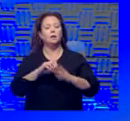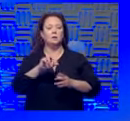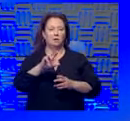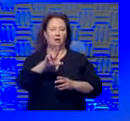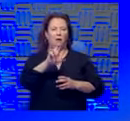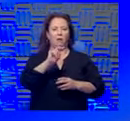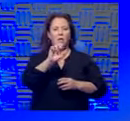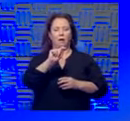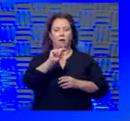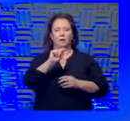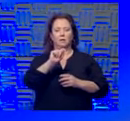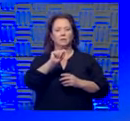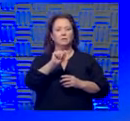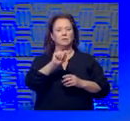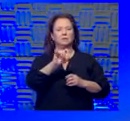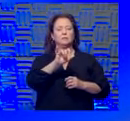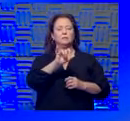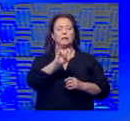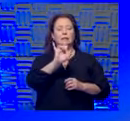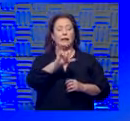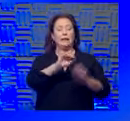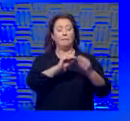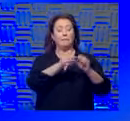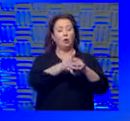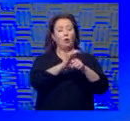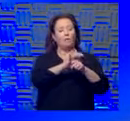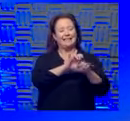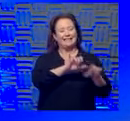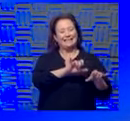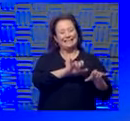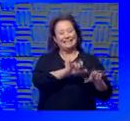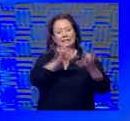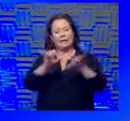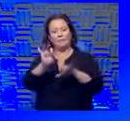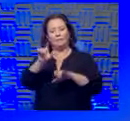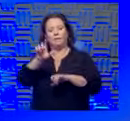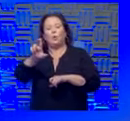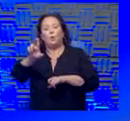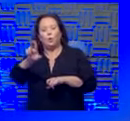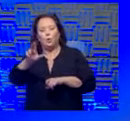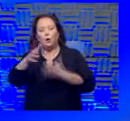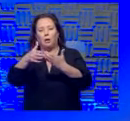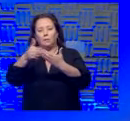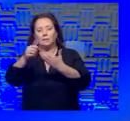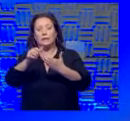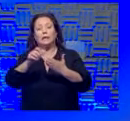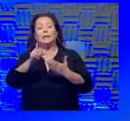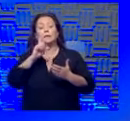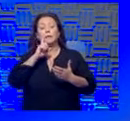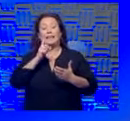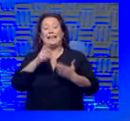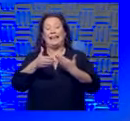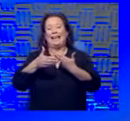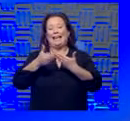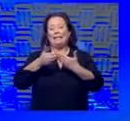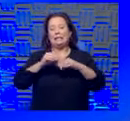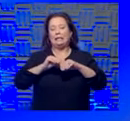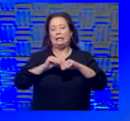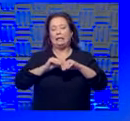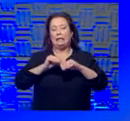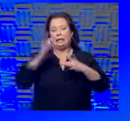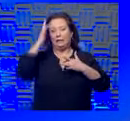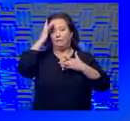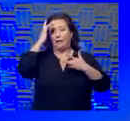about the same as influenza or so. One of the most virulent or easily infectious viruses